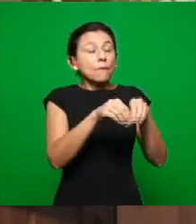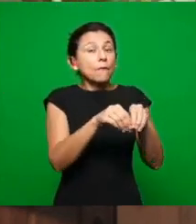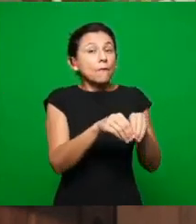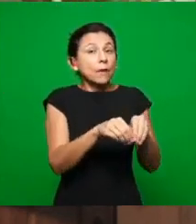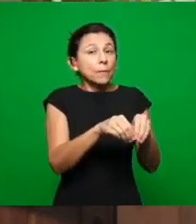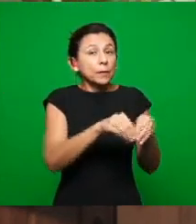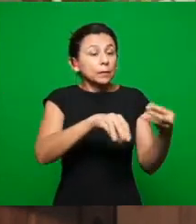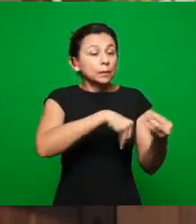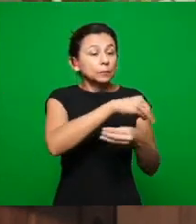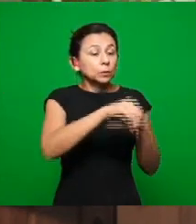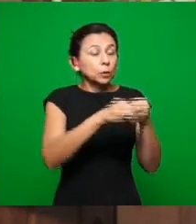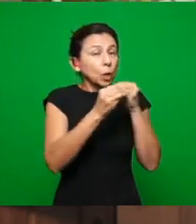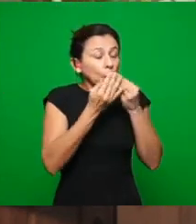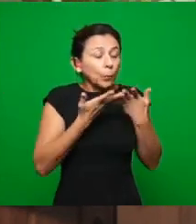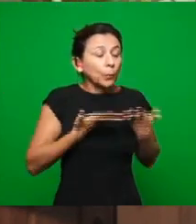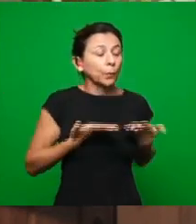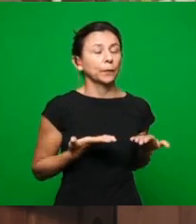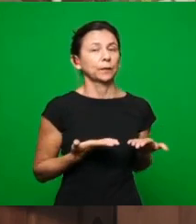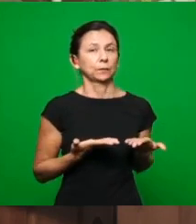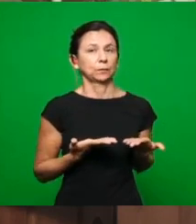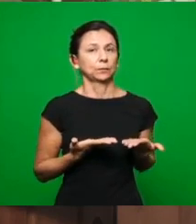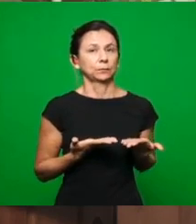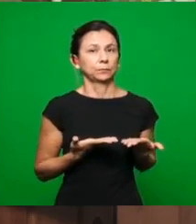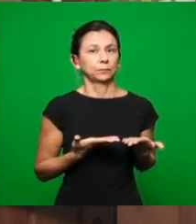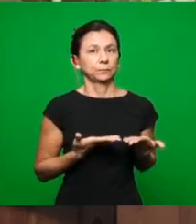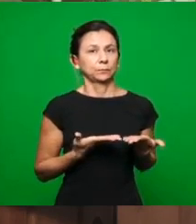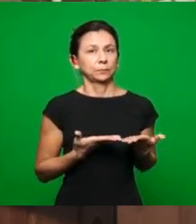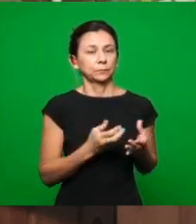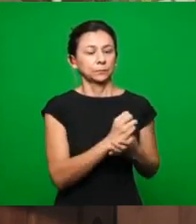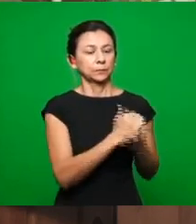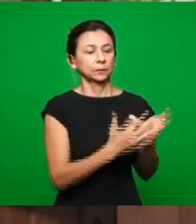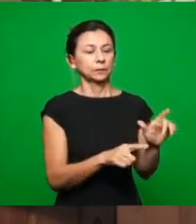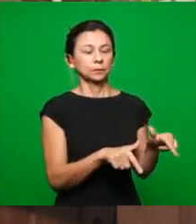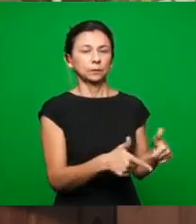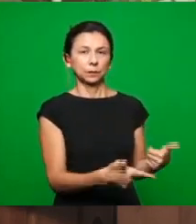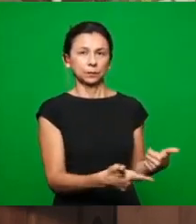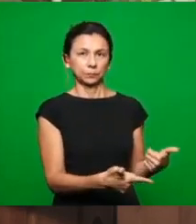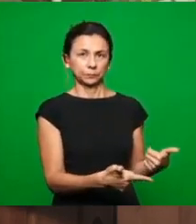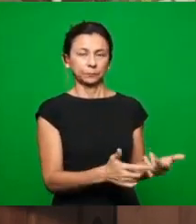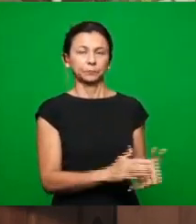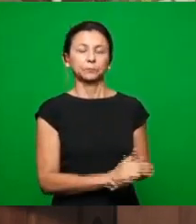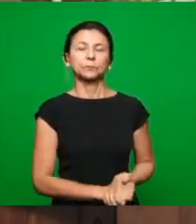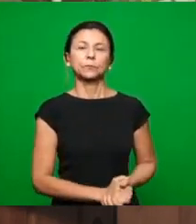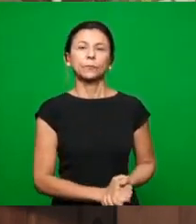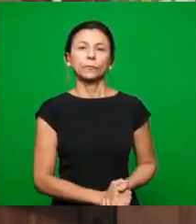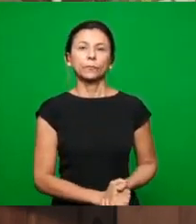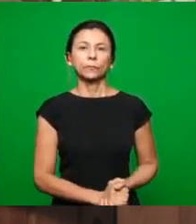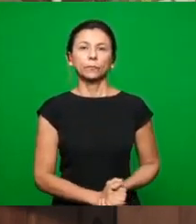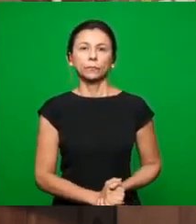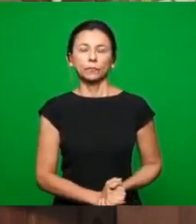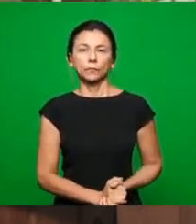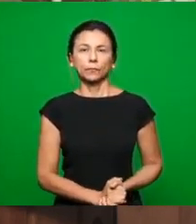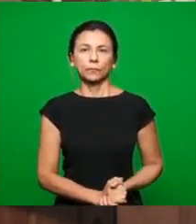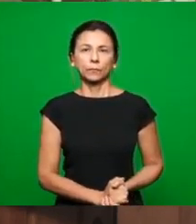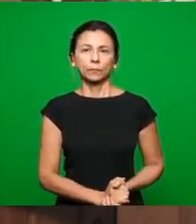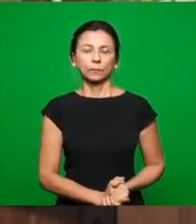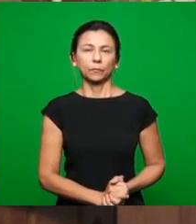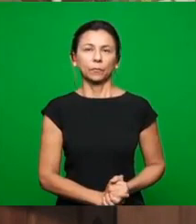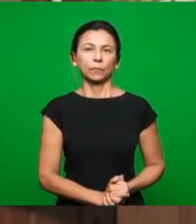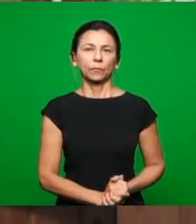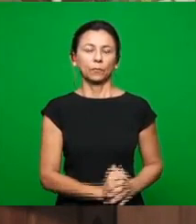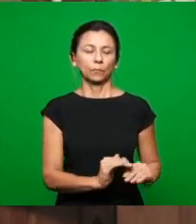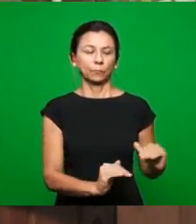what characterizes the church of Thyatira was the growth. It was